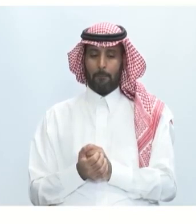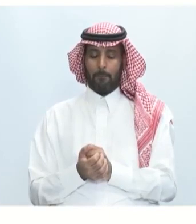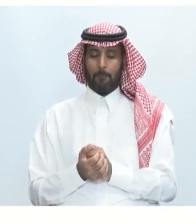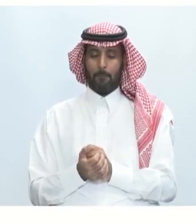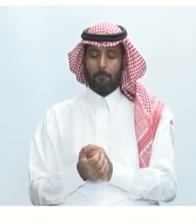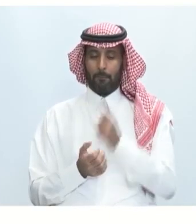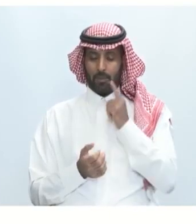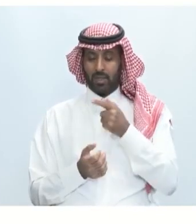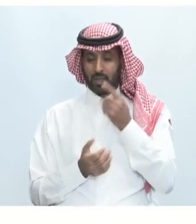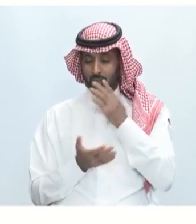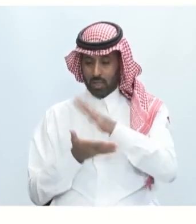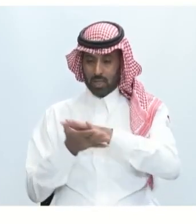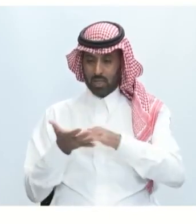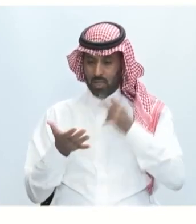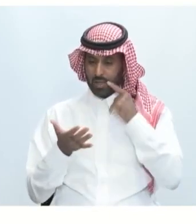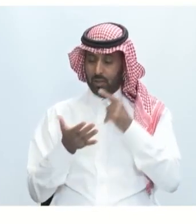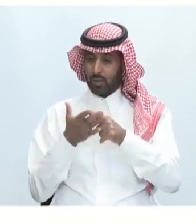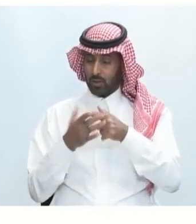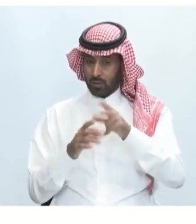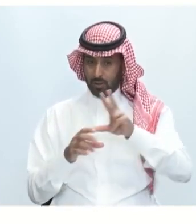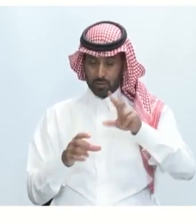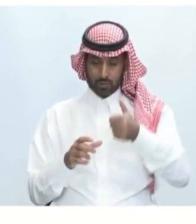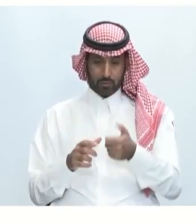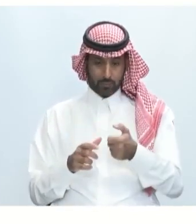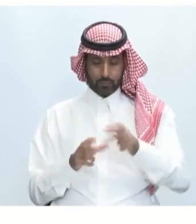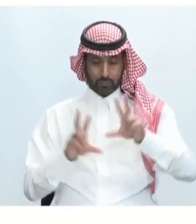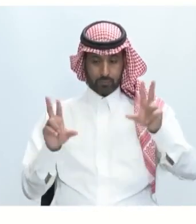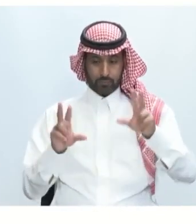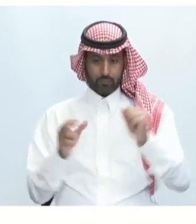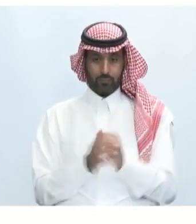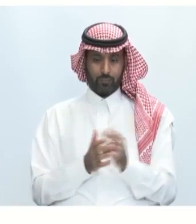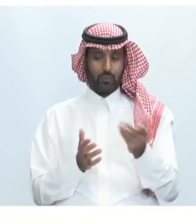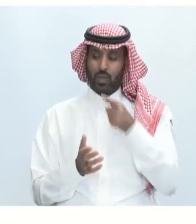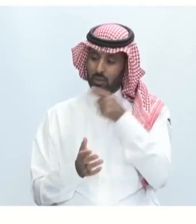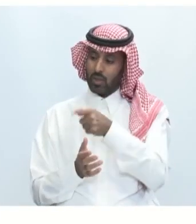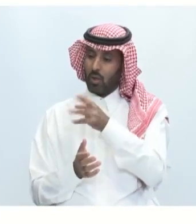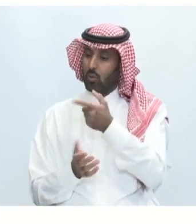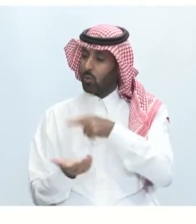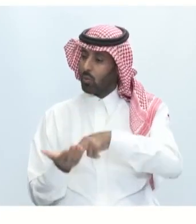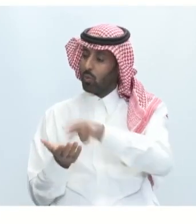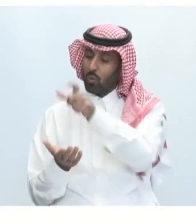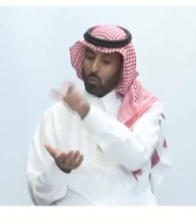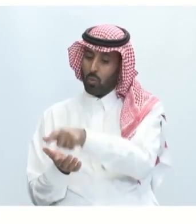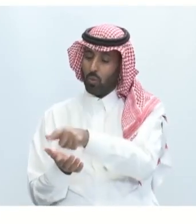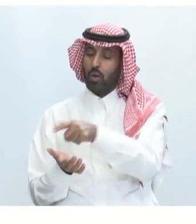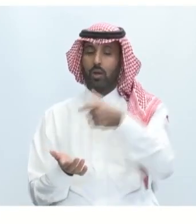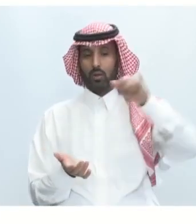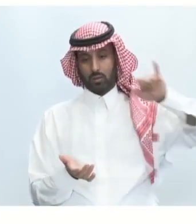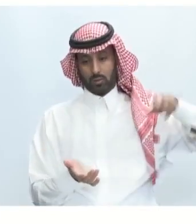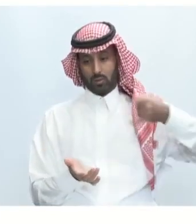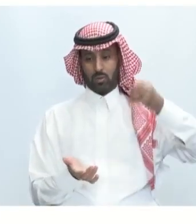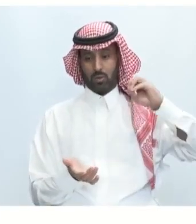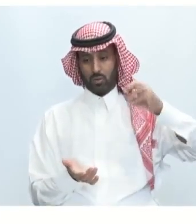the TV schedule. And the indirect object is John. So now you know. It's an